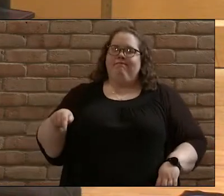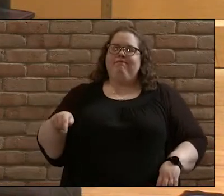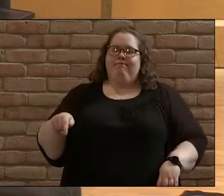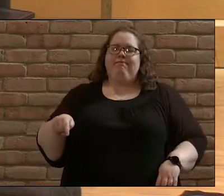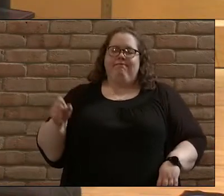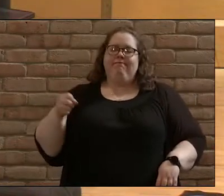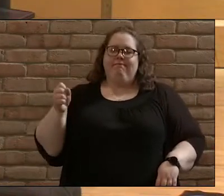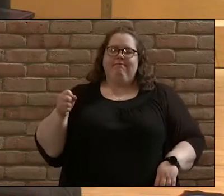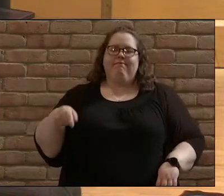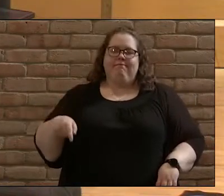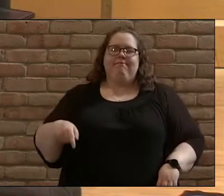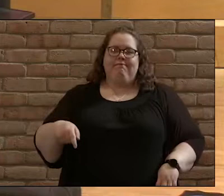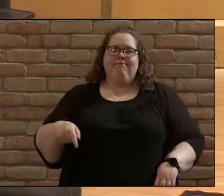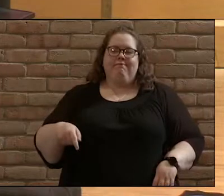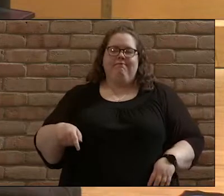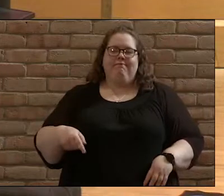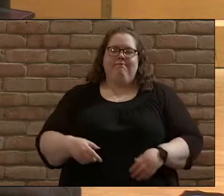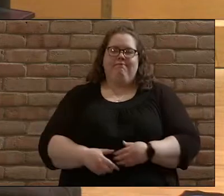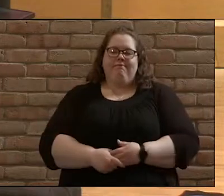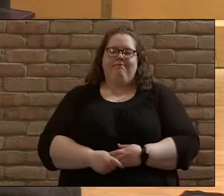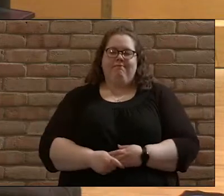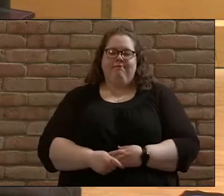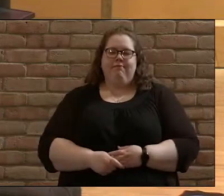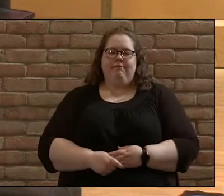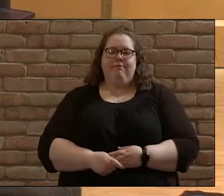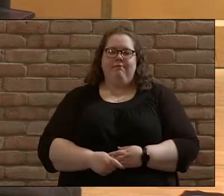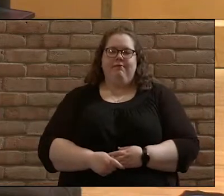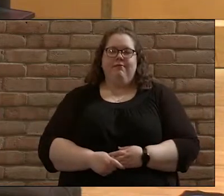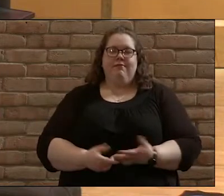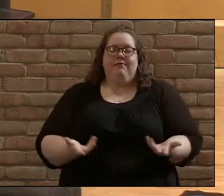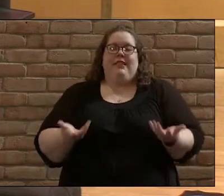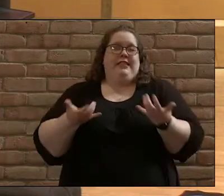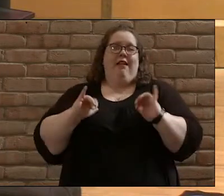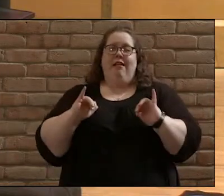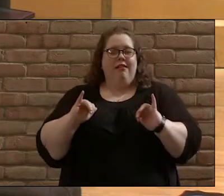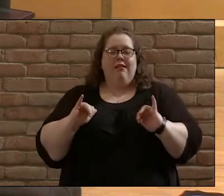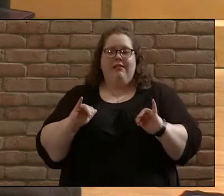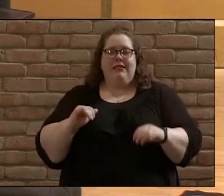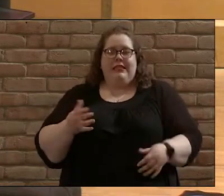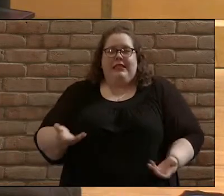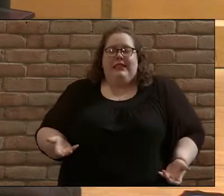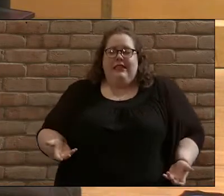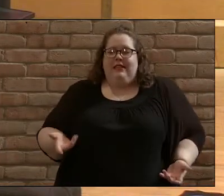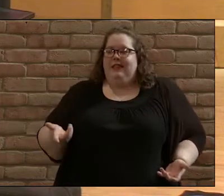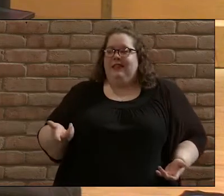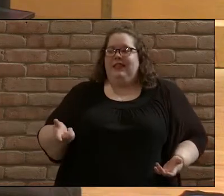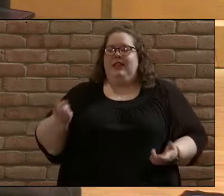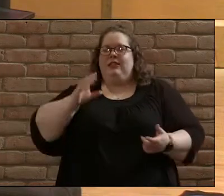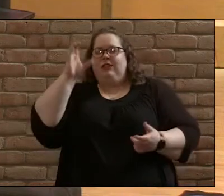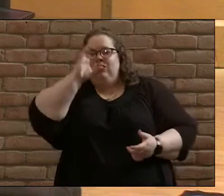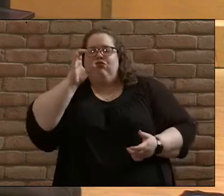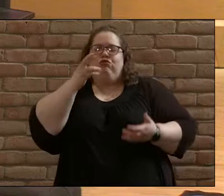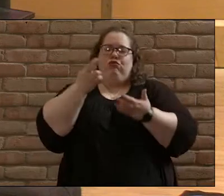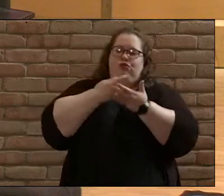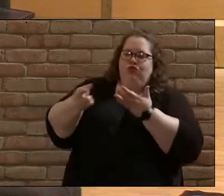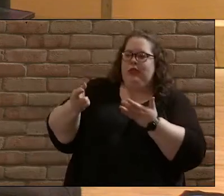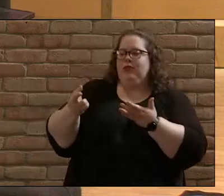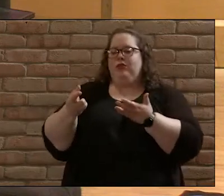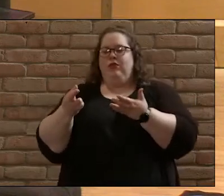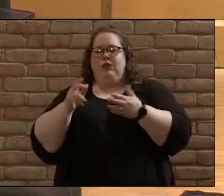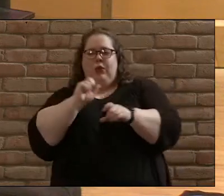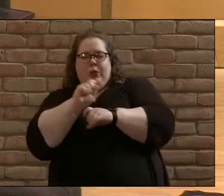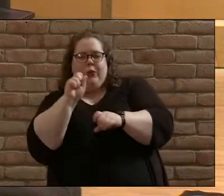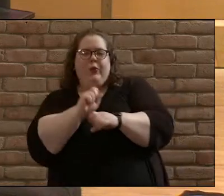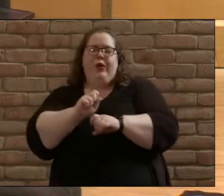would have been the one to do it. And yet even he, in all of his resources, in all of